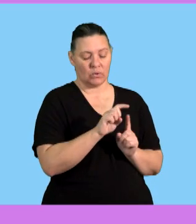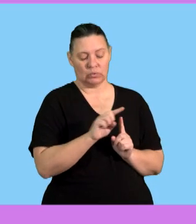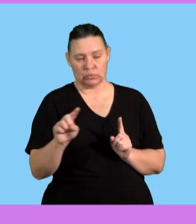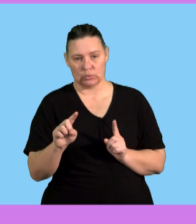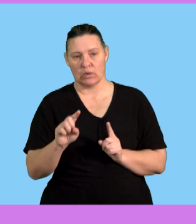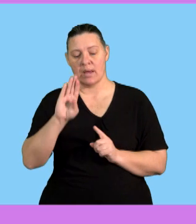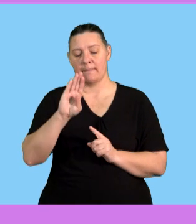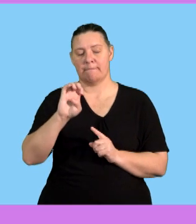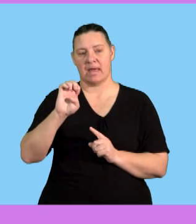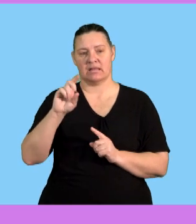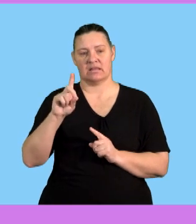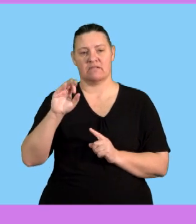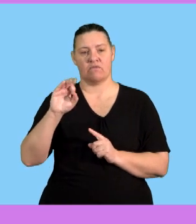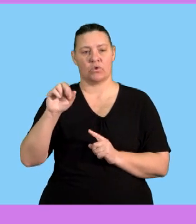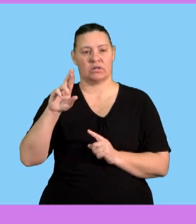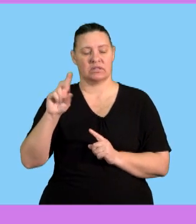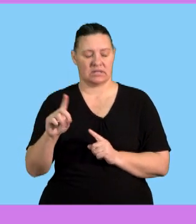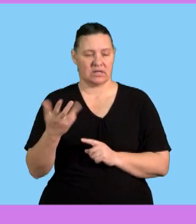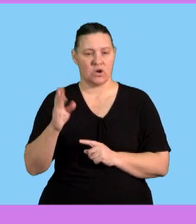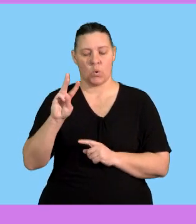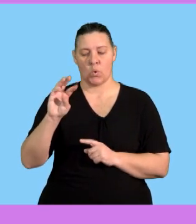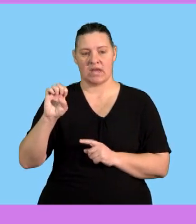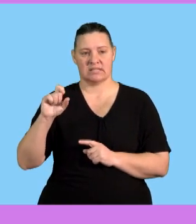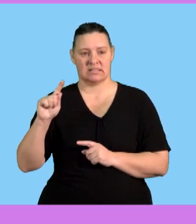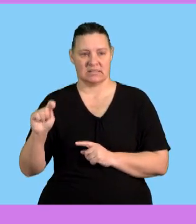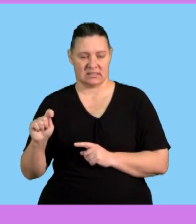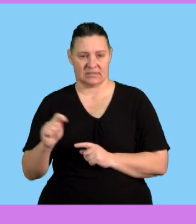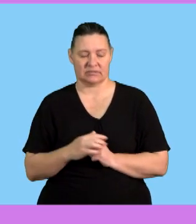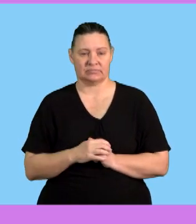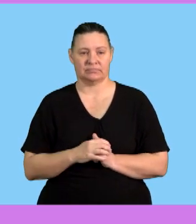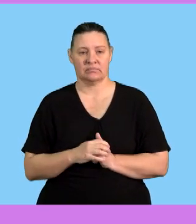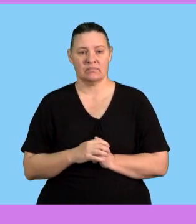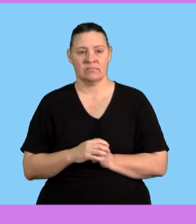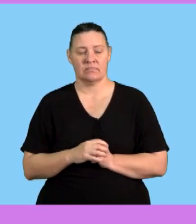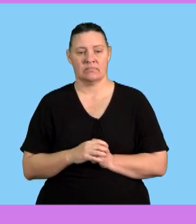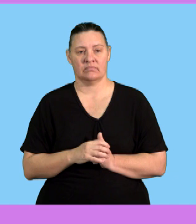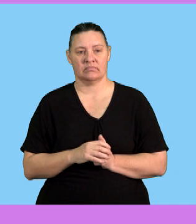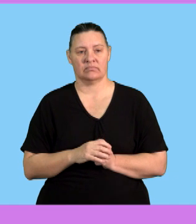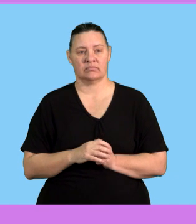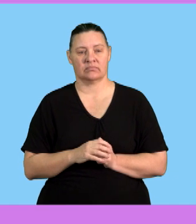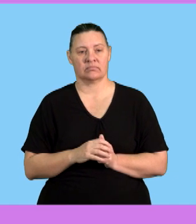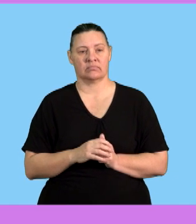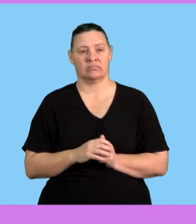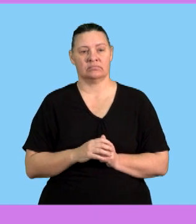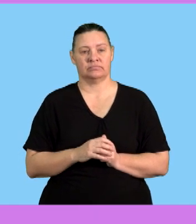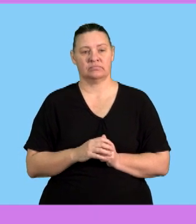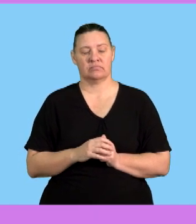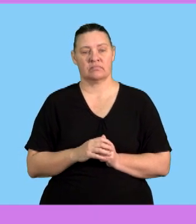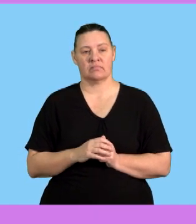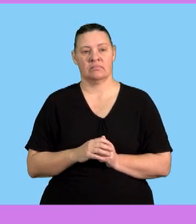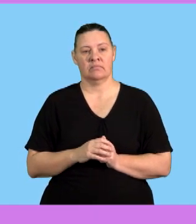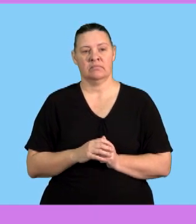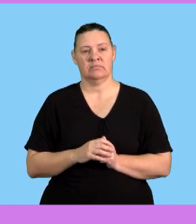to Bedford West. So now we have our Port Elizabeth being